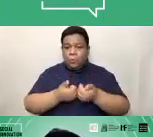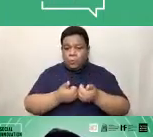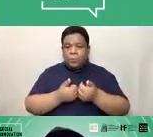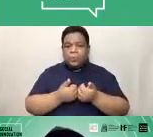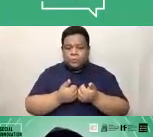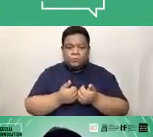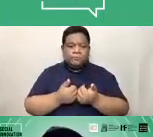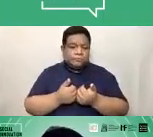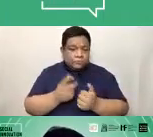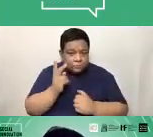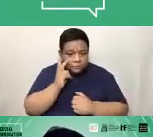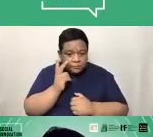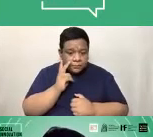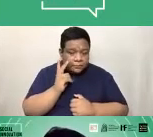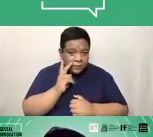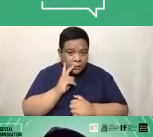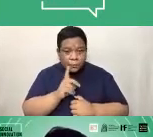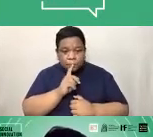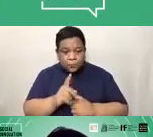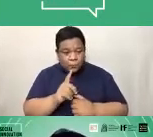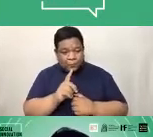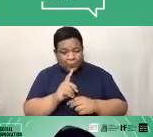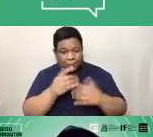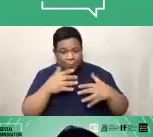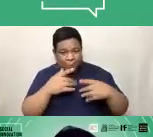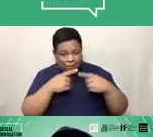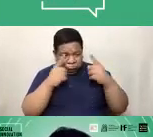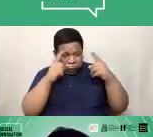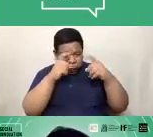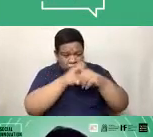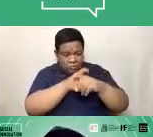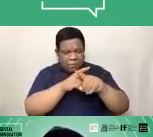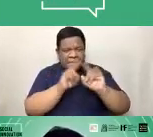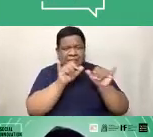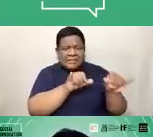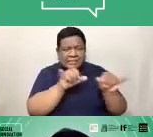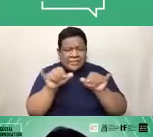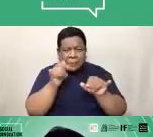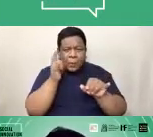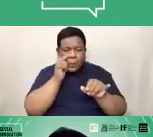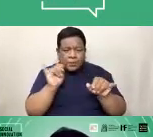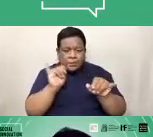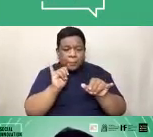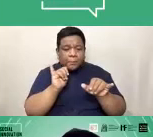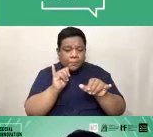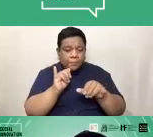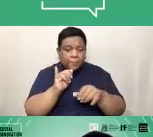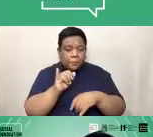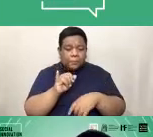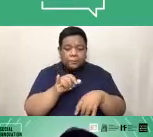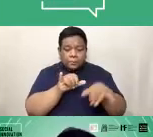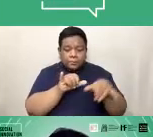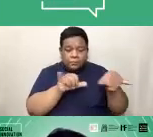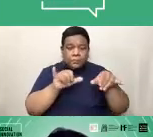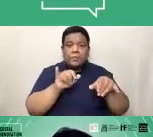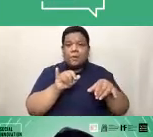understand that even beyond the complex programming, they're kind of made out of the same parts. The arm moves up and down, the leg moves